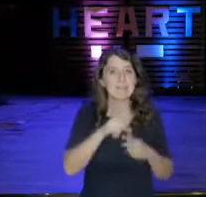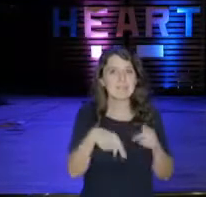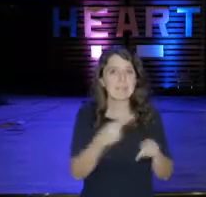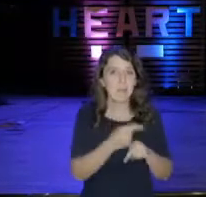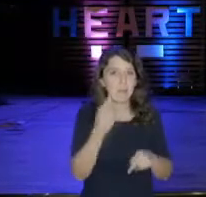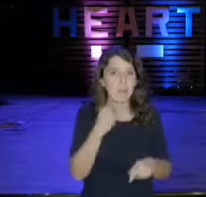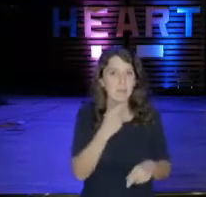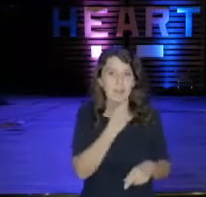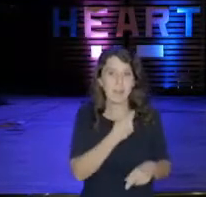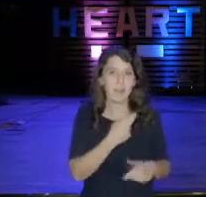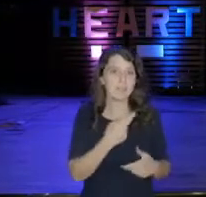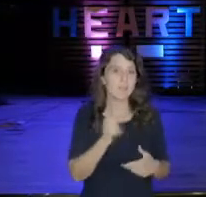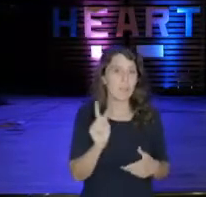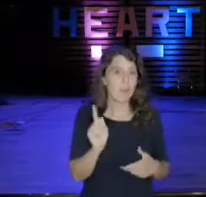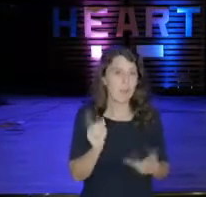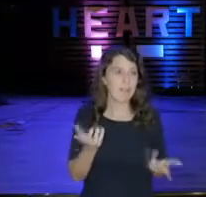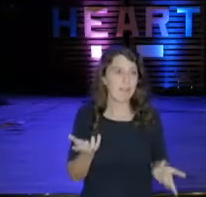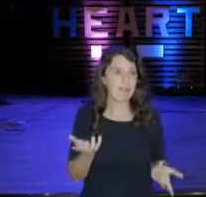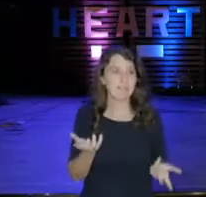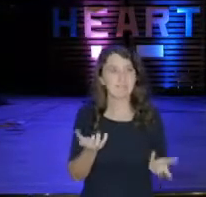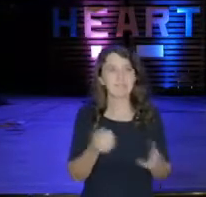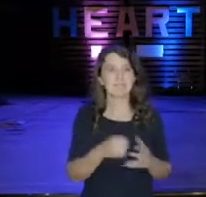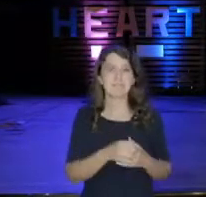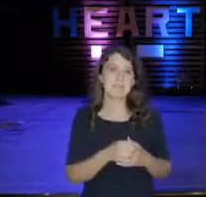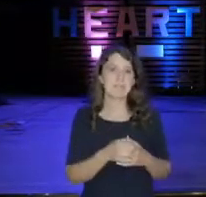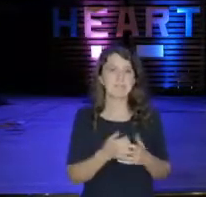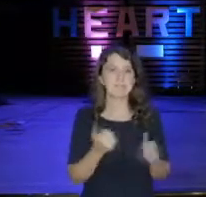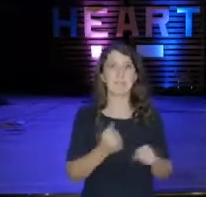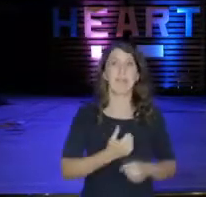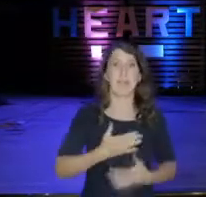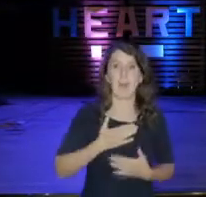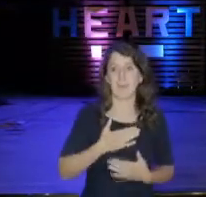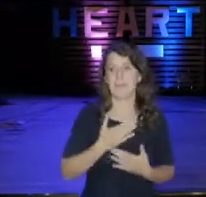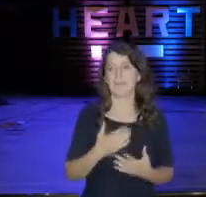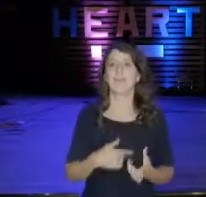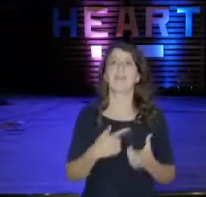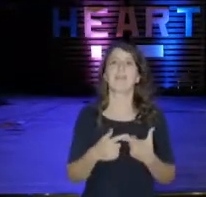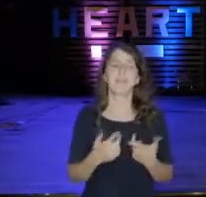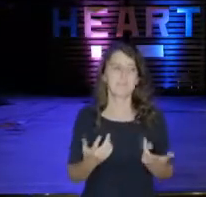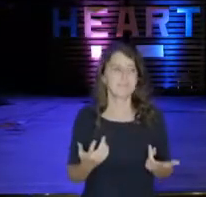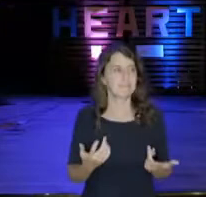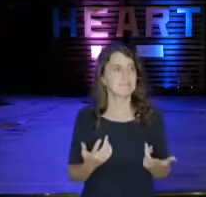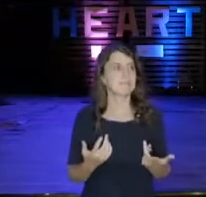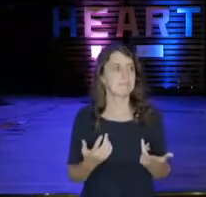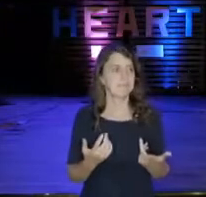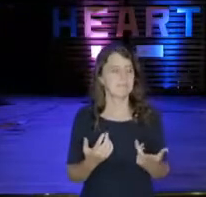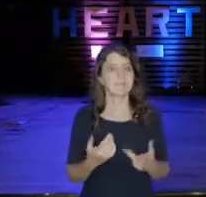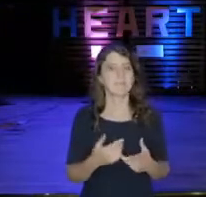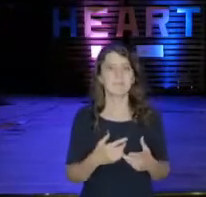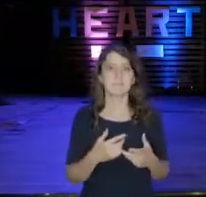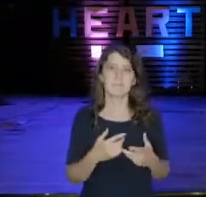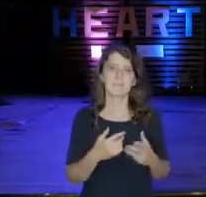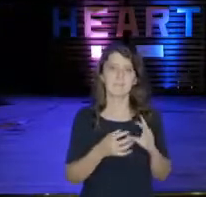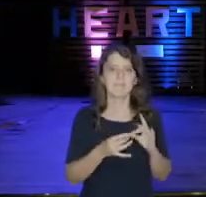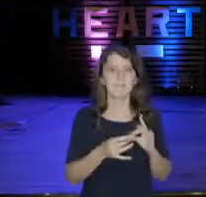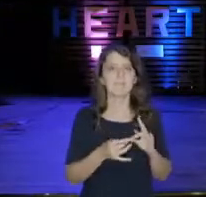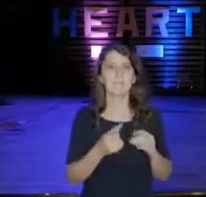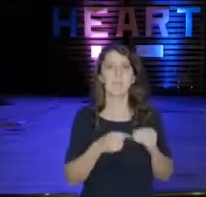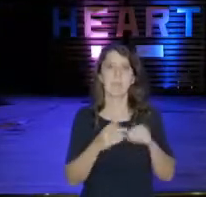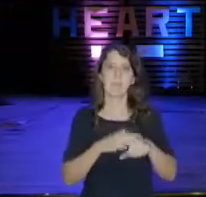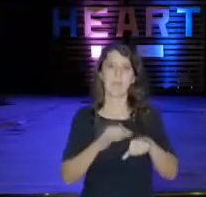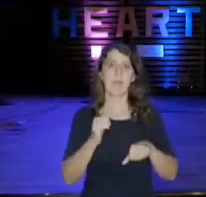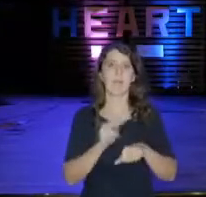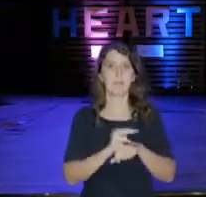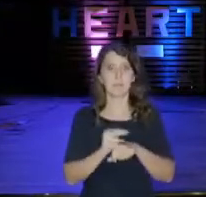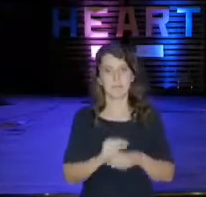here in town, where would they buy that to make you super happy? And then we'll talk, and then we'll share, have you share a little bit about your call into ministry.